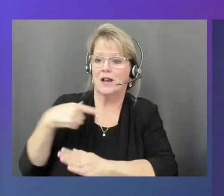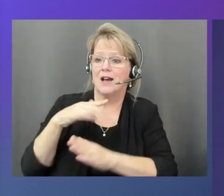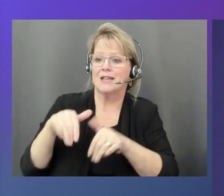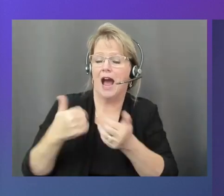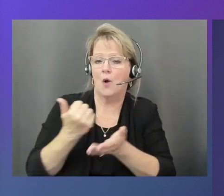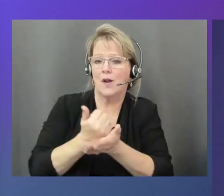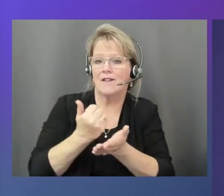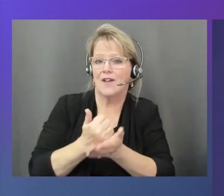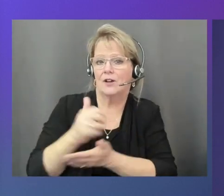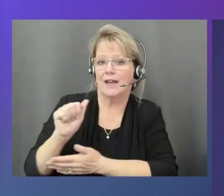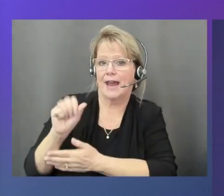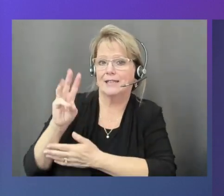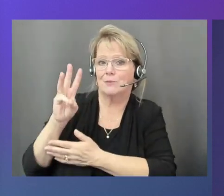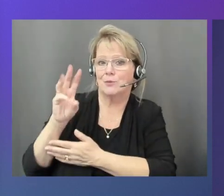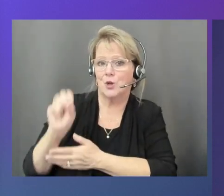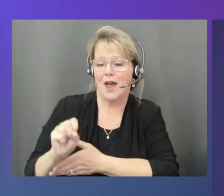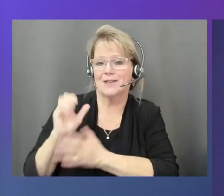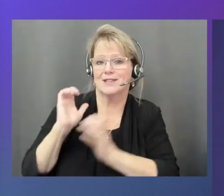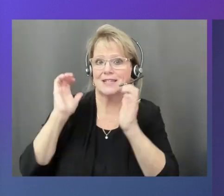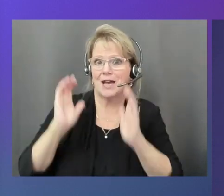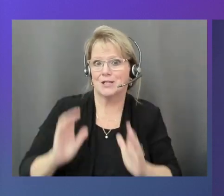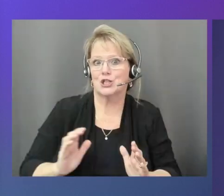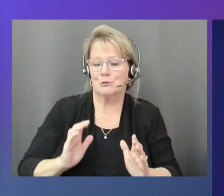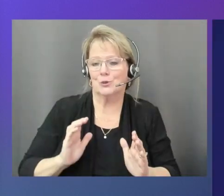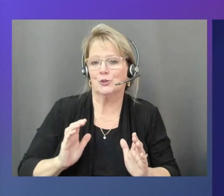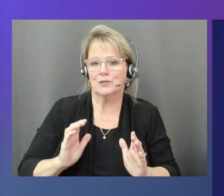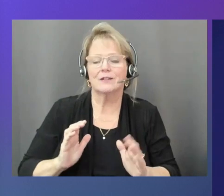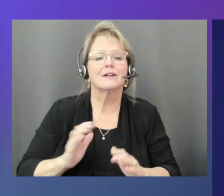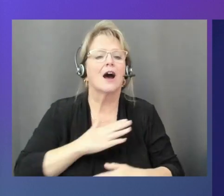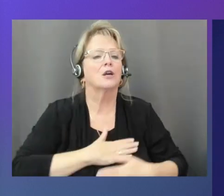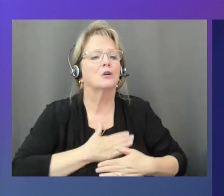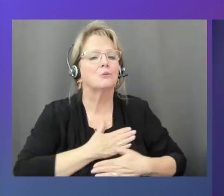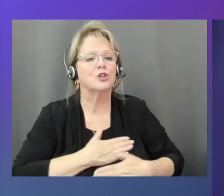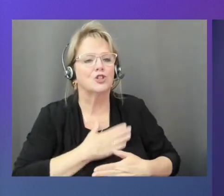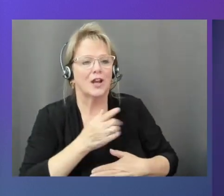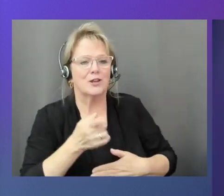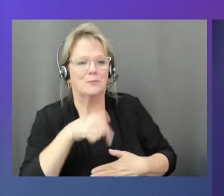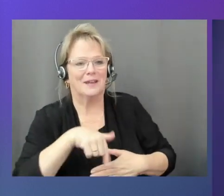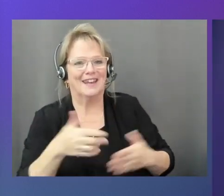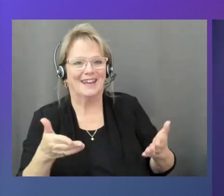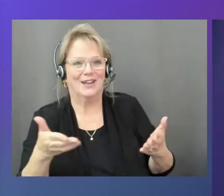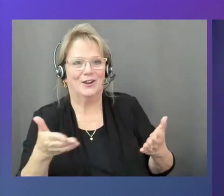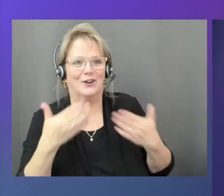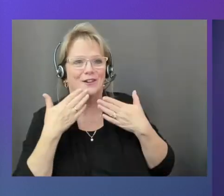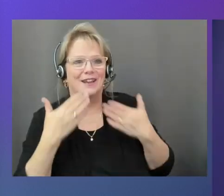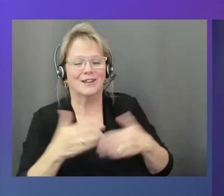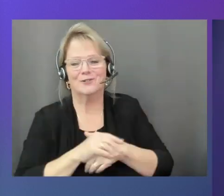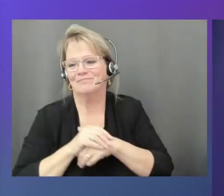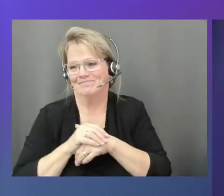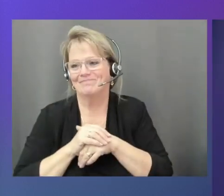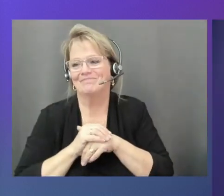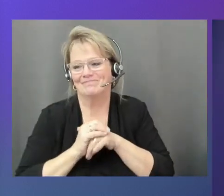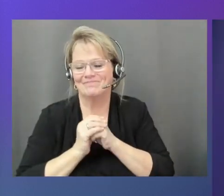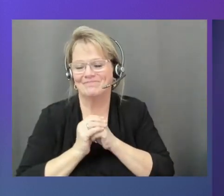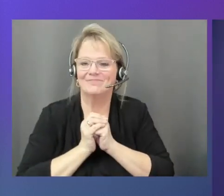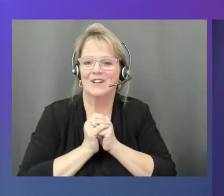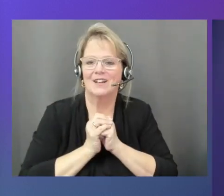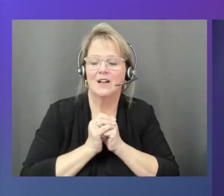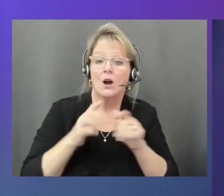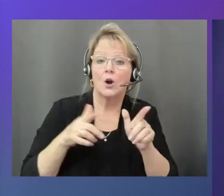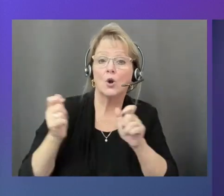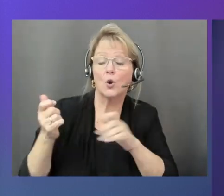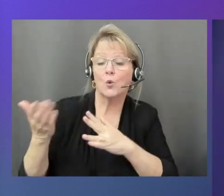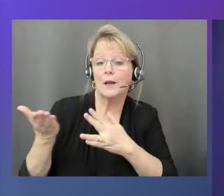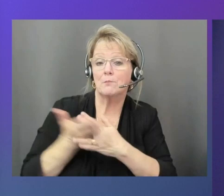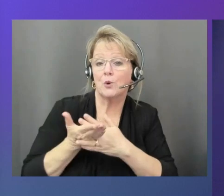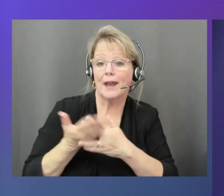the way. I appreciate you being here with us. Thank you. Everyone, so we are going to take a quick break, and next up